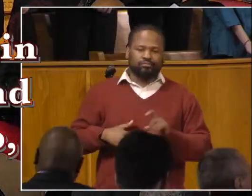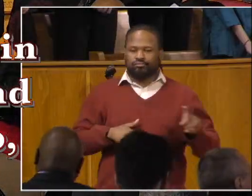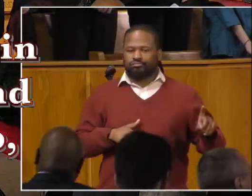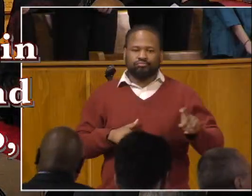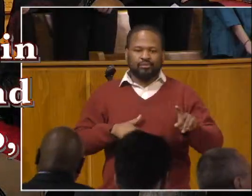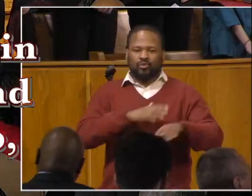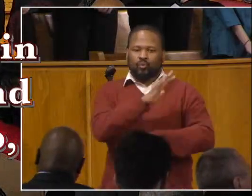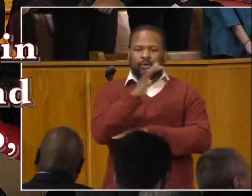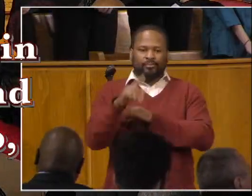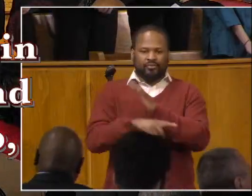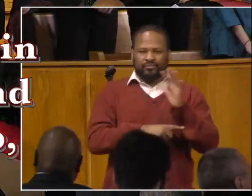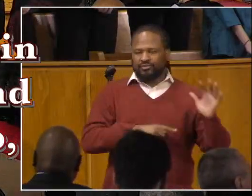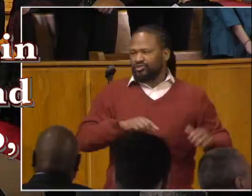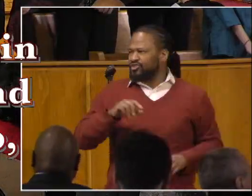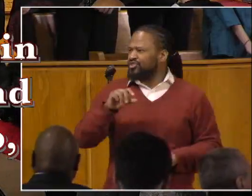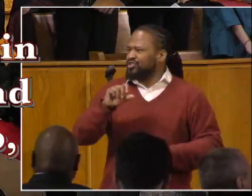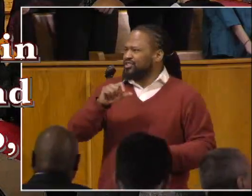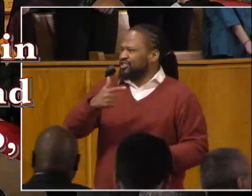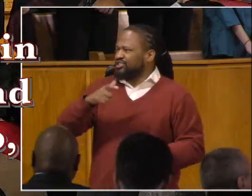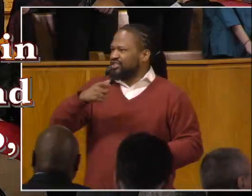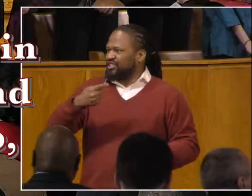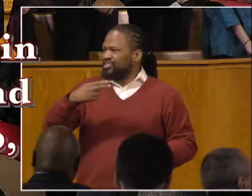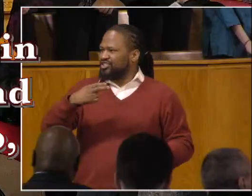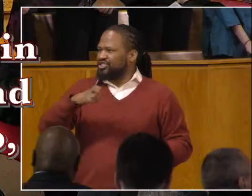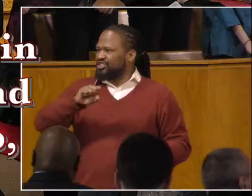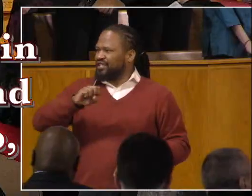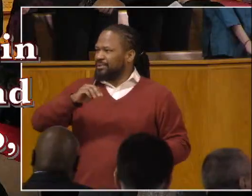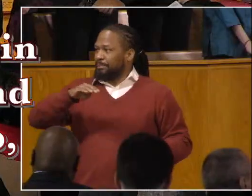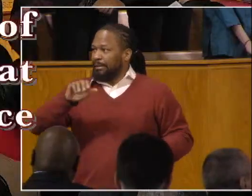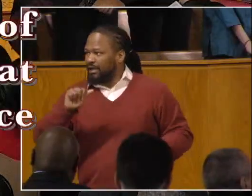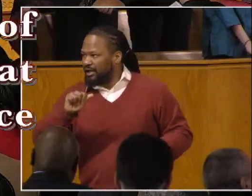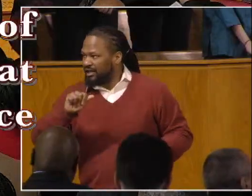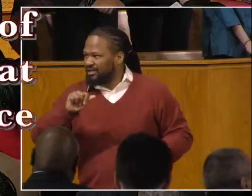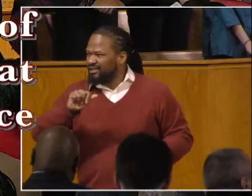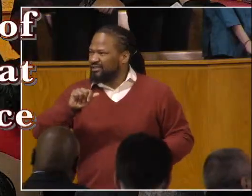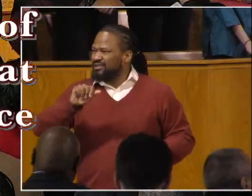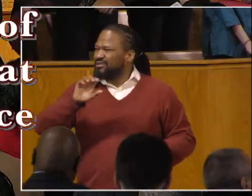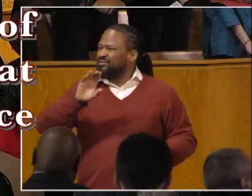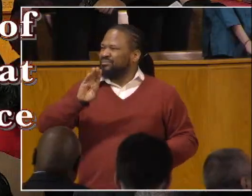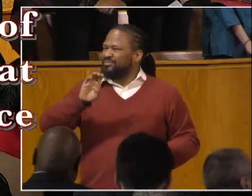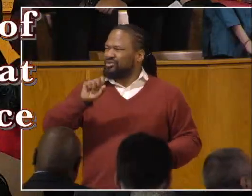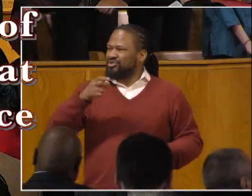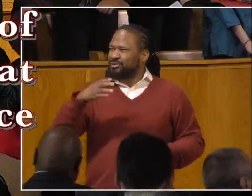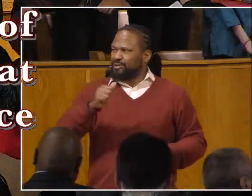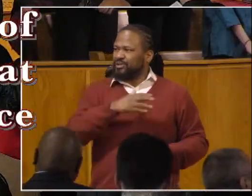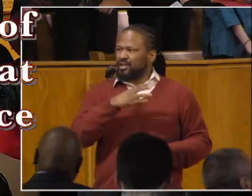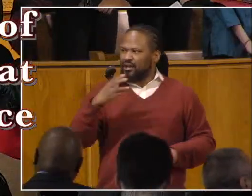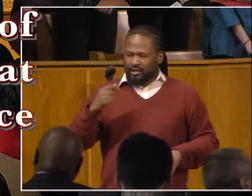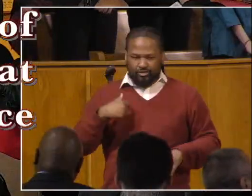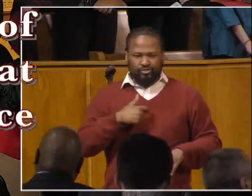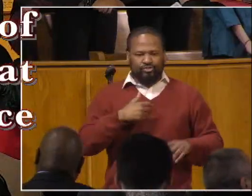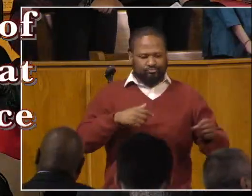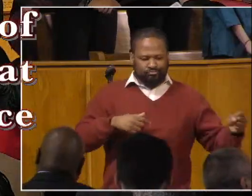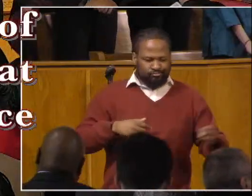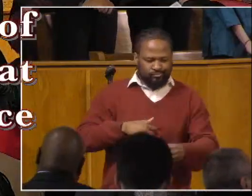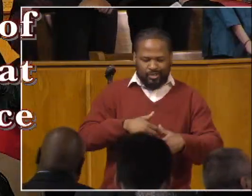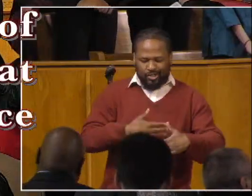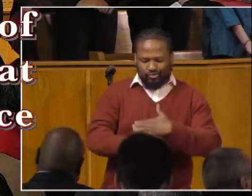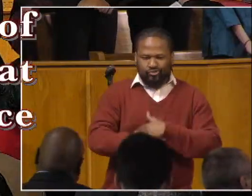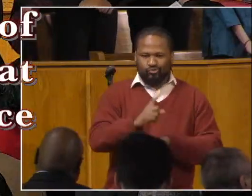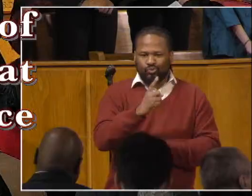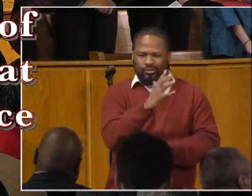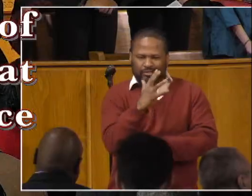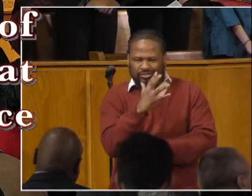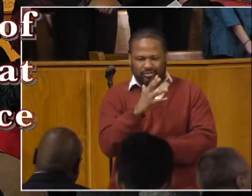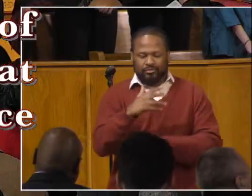of Beersheba. And the water in the skin was used up, and she placed the boy under one of the shrubs. Then she